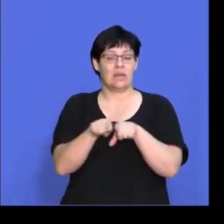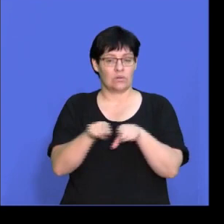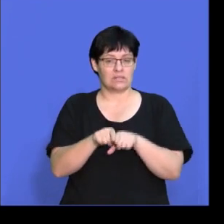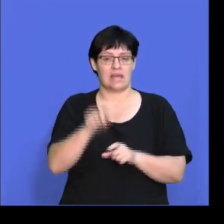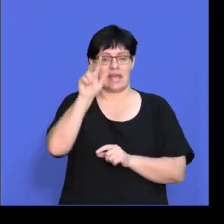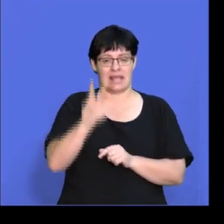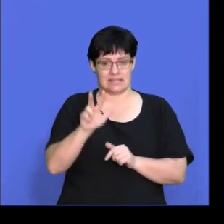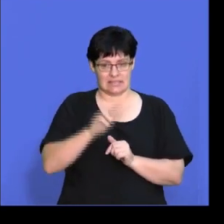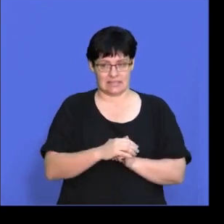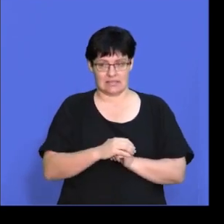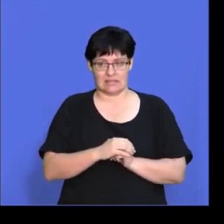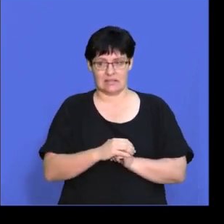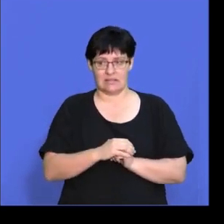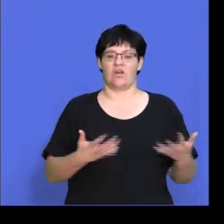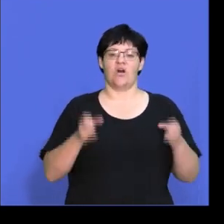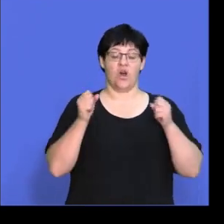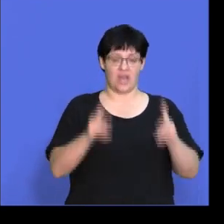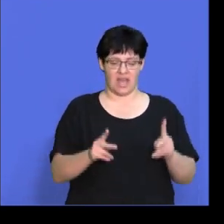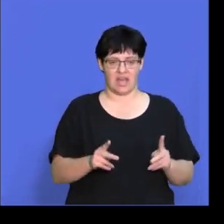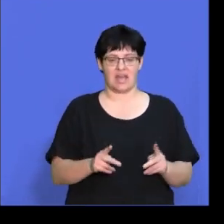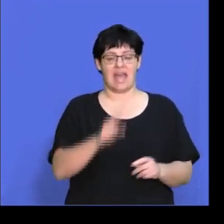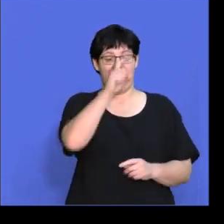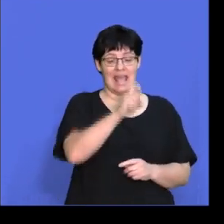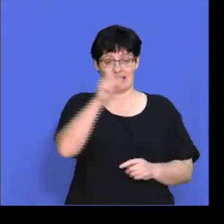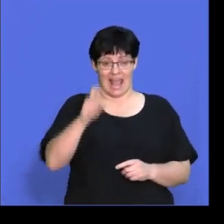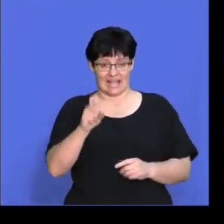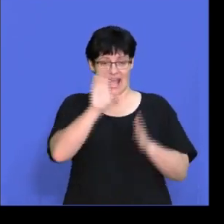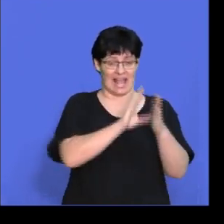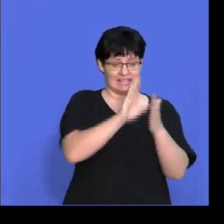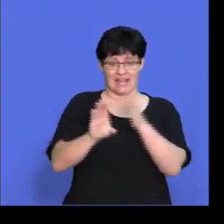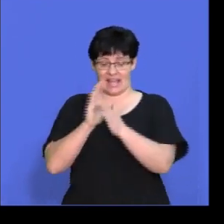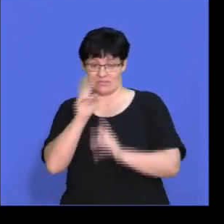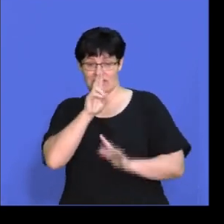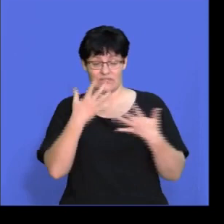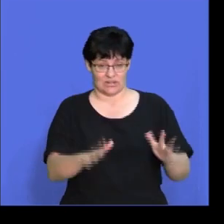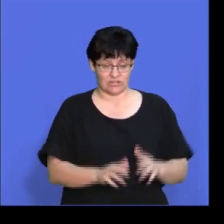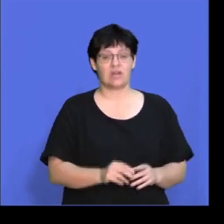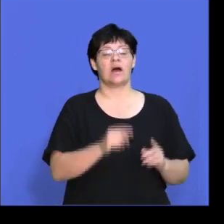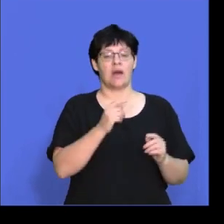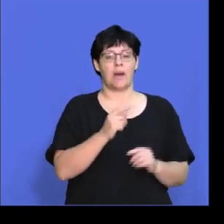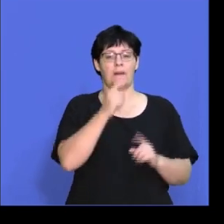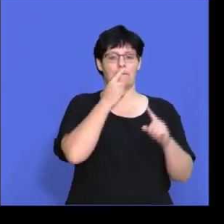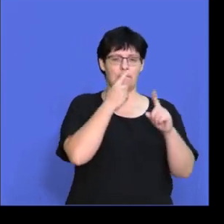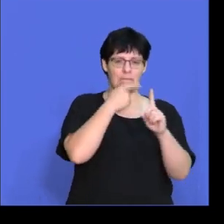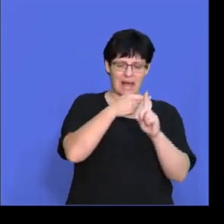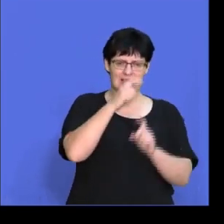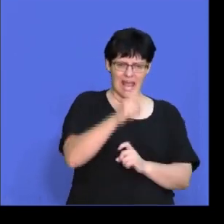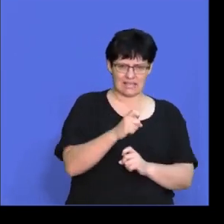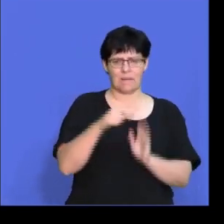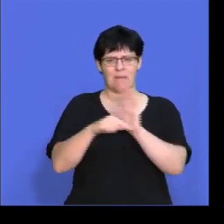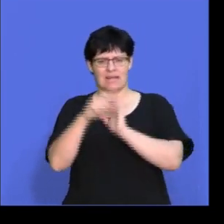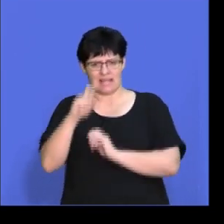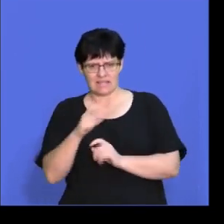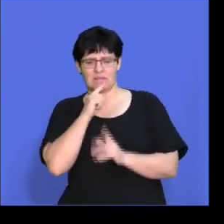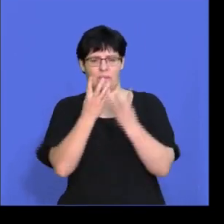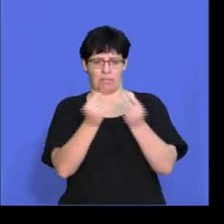that is equal to 8. Okay, so the x's have cancelled each other out, as we can see. Plus x minus x gives us no